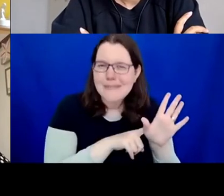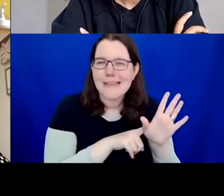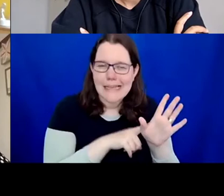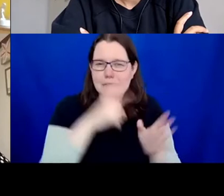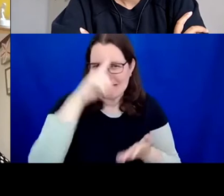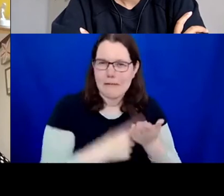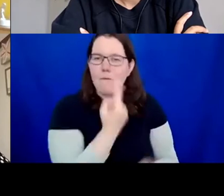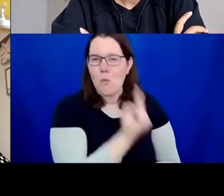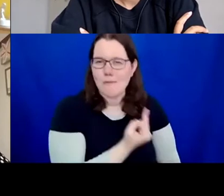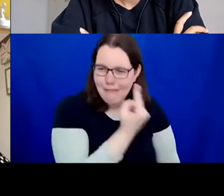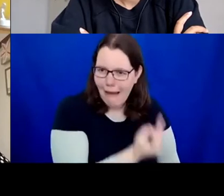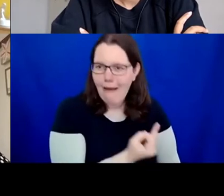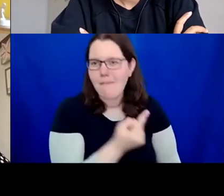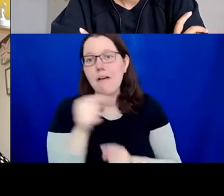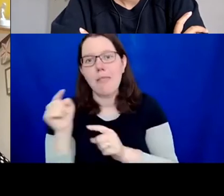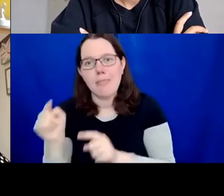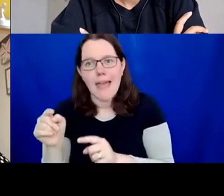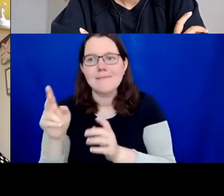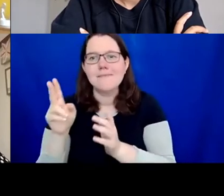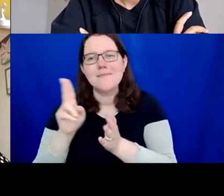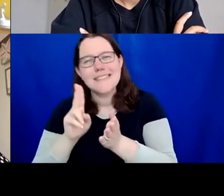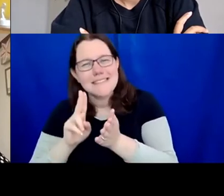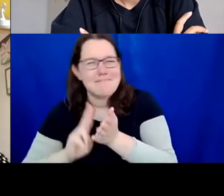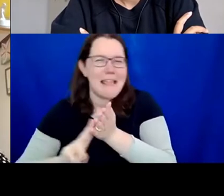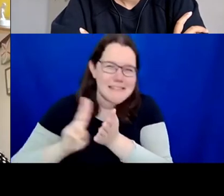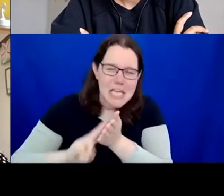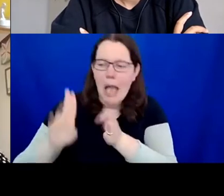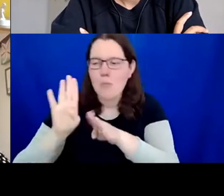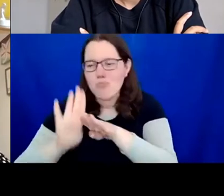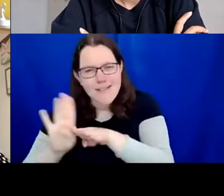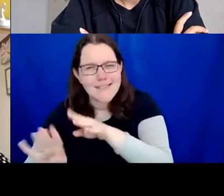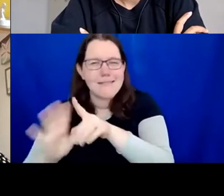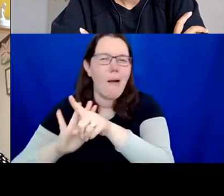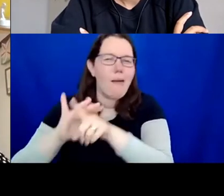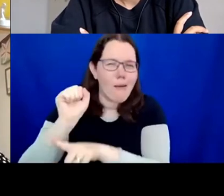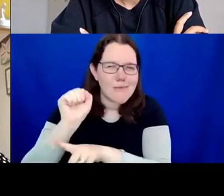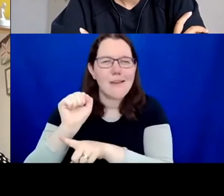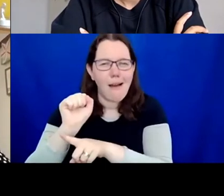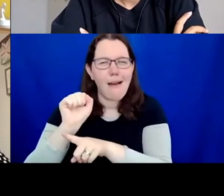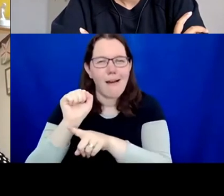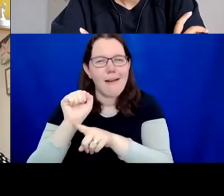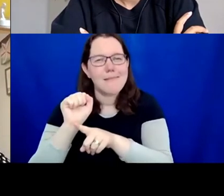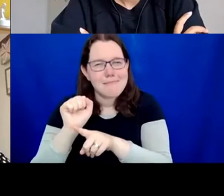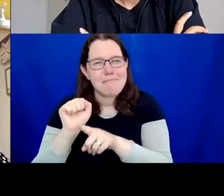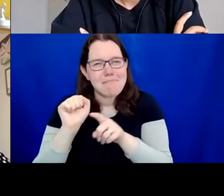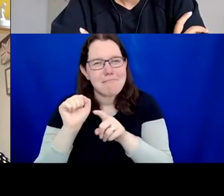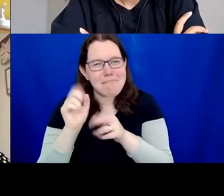reflexive nature of practice and culture. So I was just wondering if you could